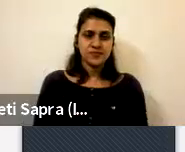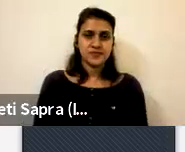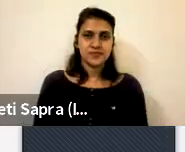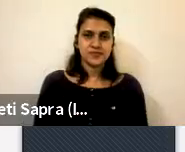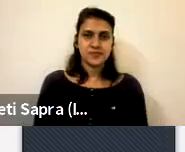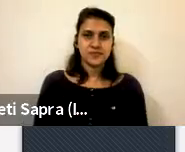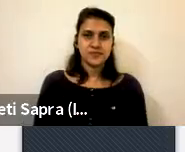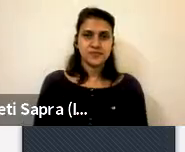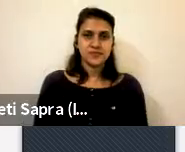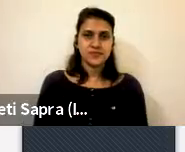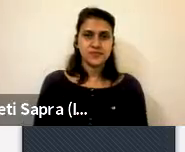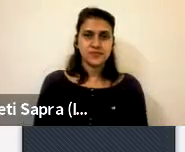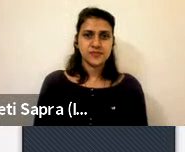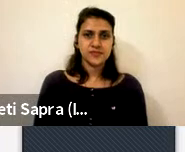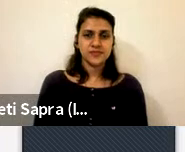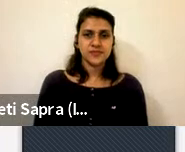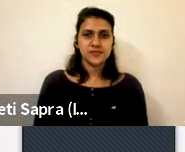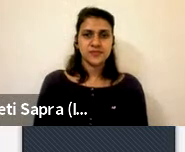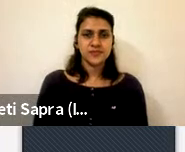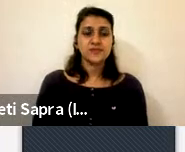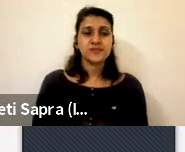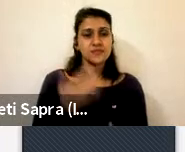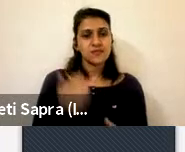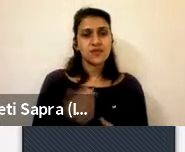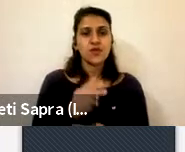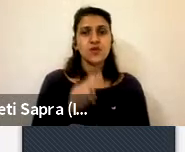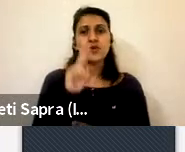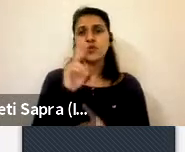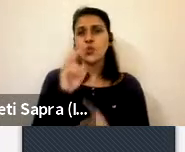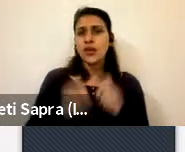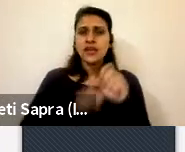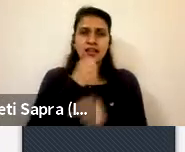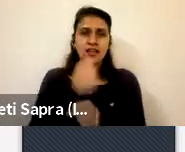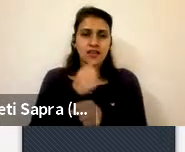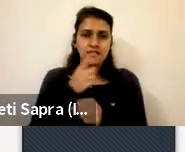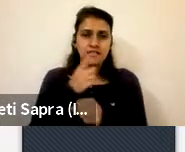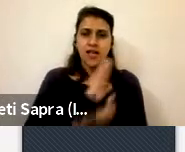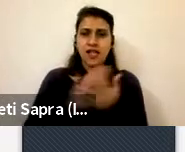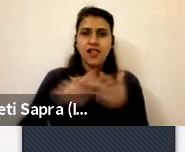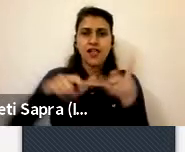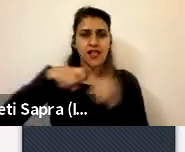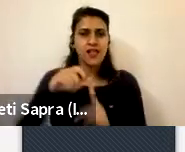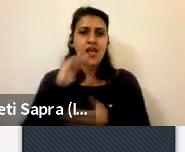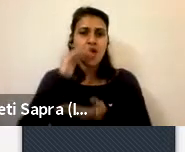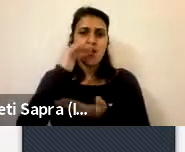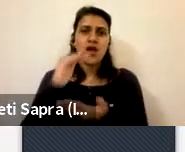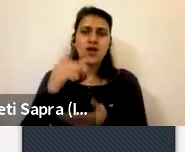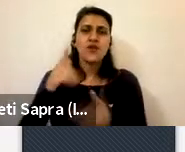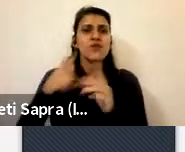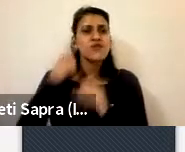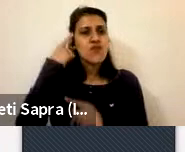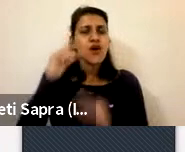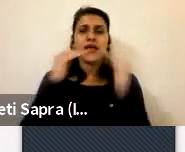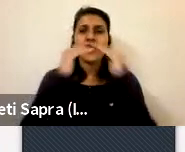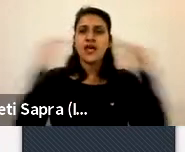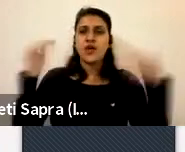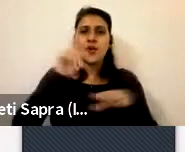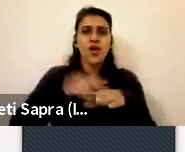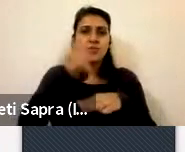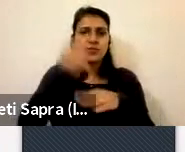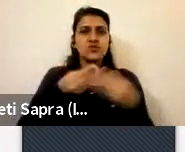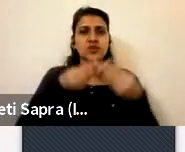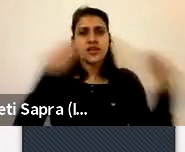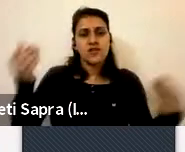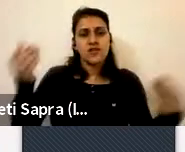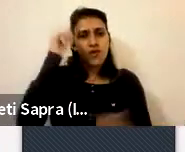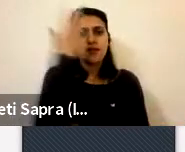It's been 2 decades since NCPEDP conceptualized the Helen Keller Awards to promote equal employment